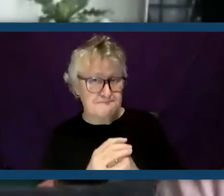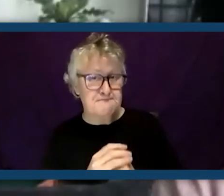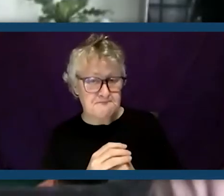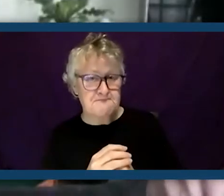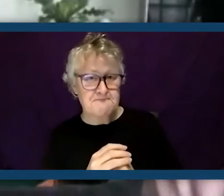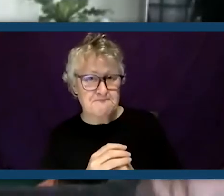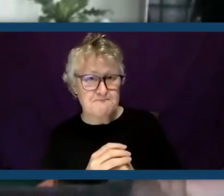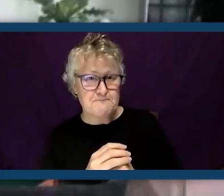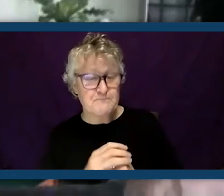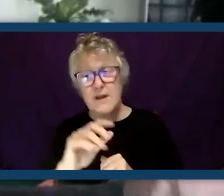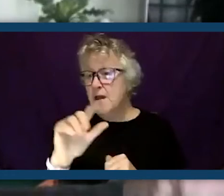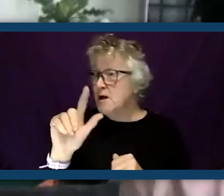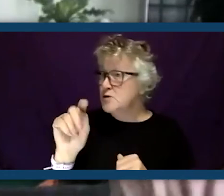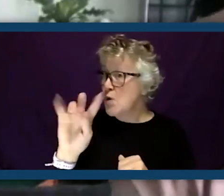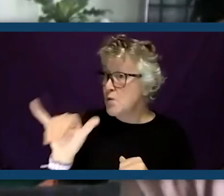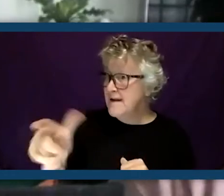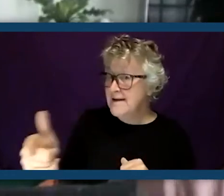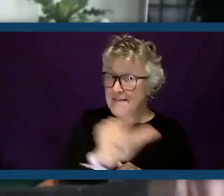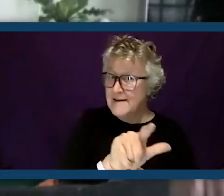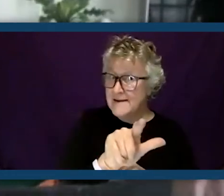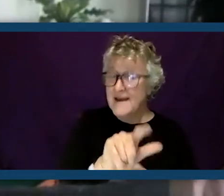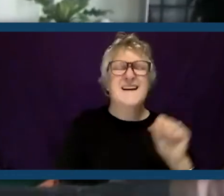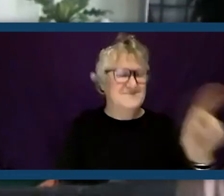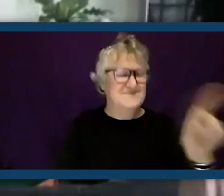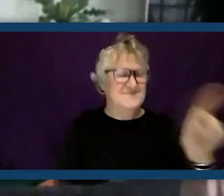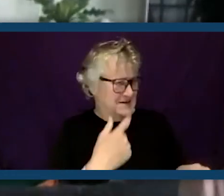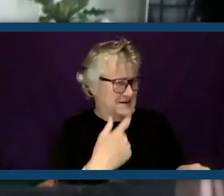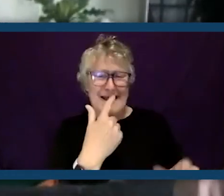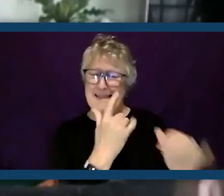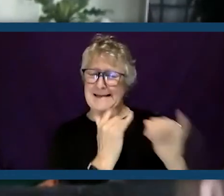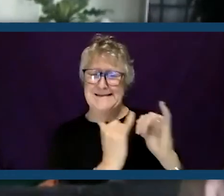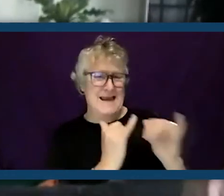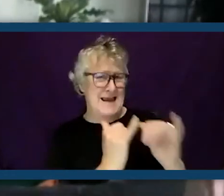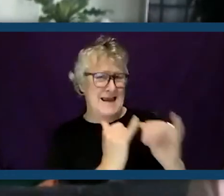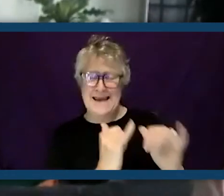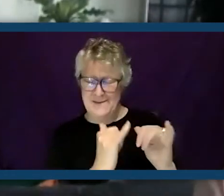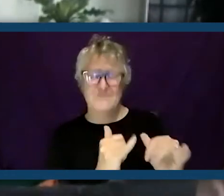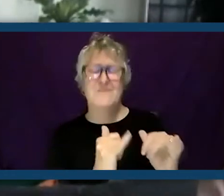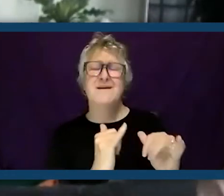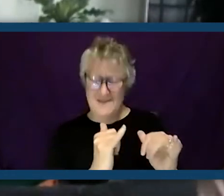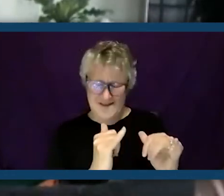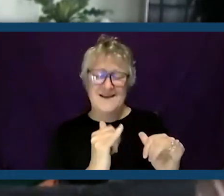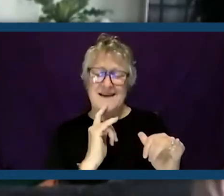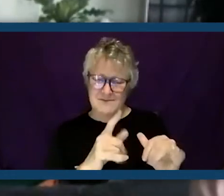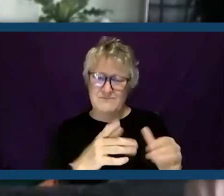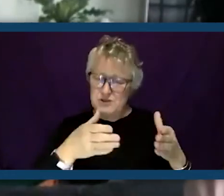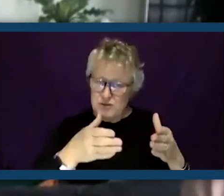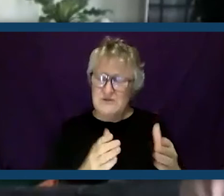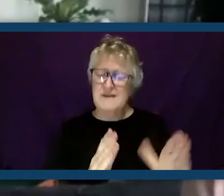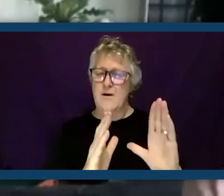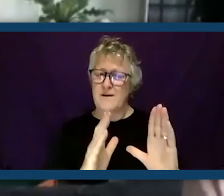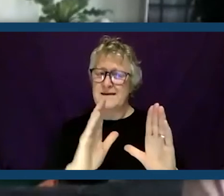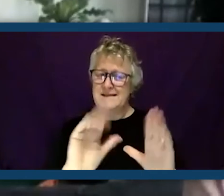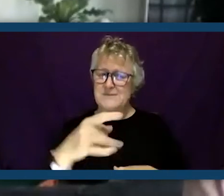Just echoing the last comment, I think, continuing, in addition to letting, folks have space to lead, I think just continuing to uplift voices as